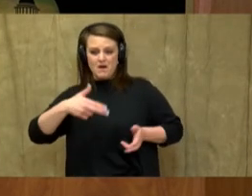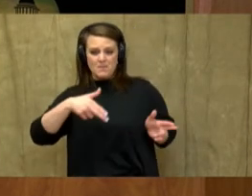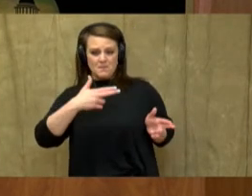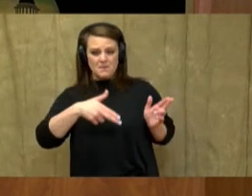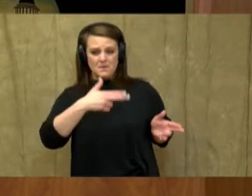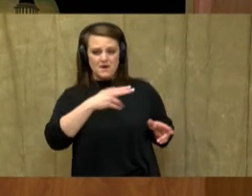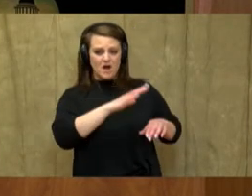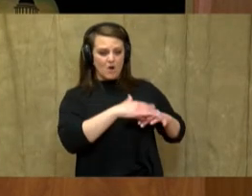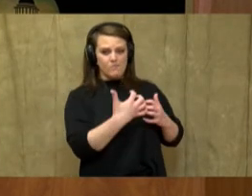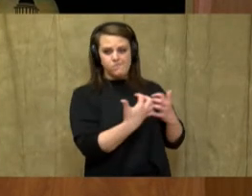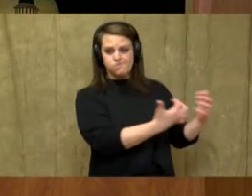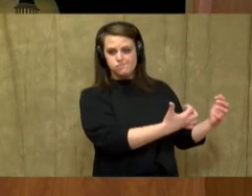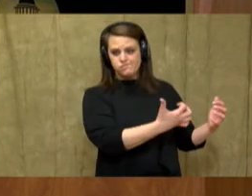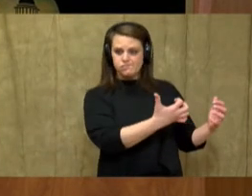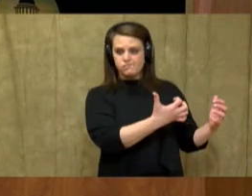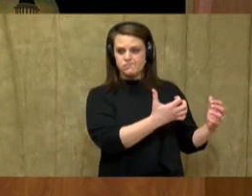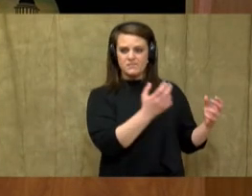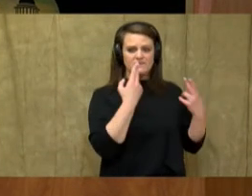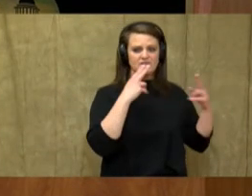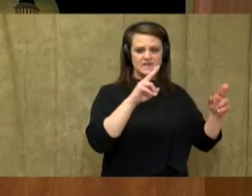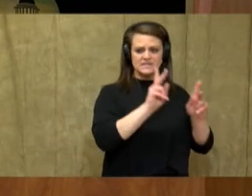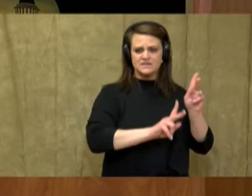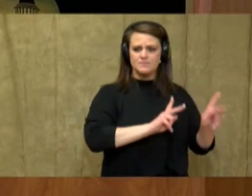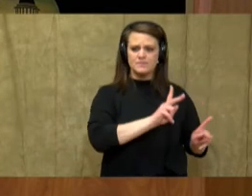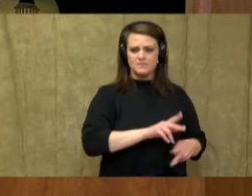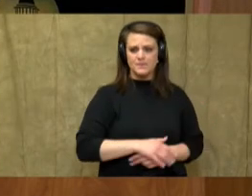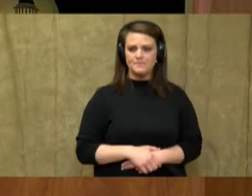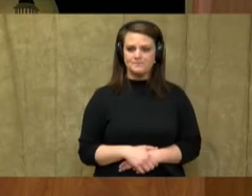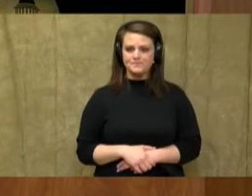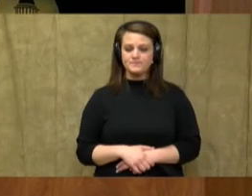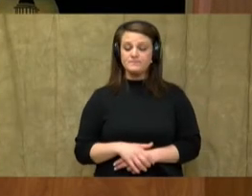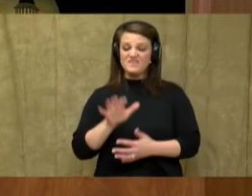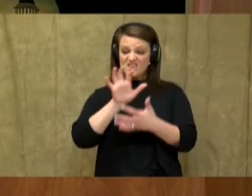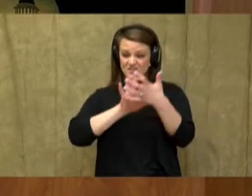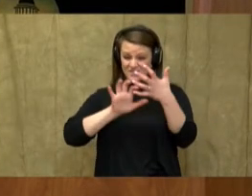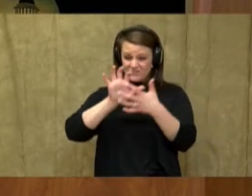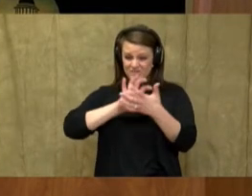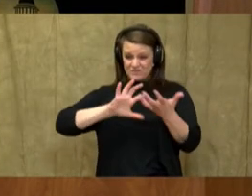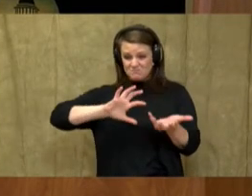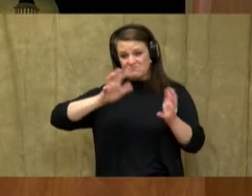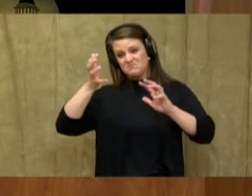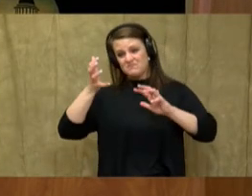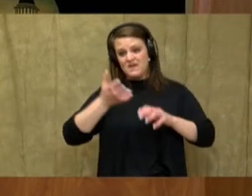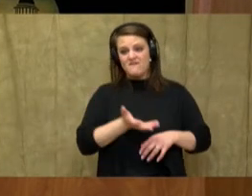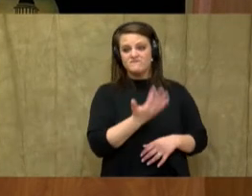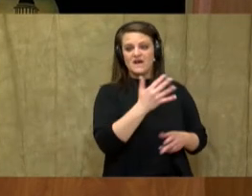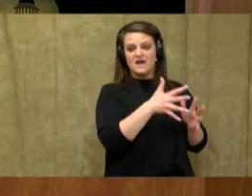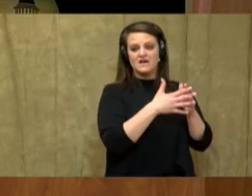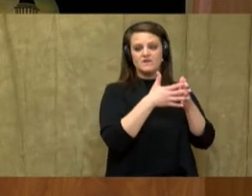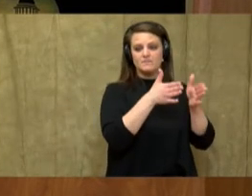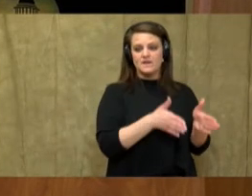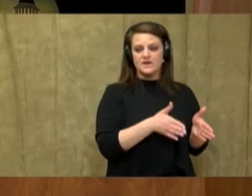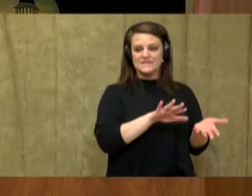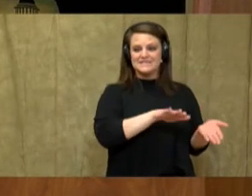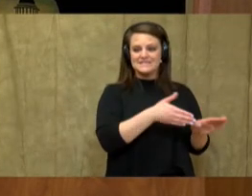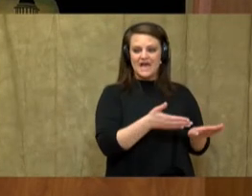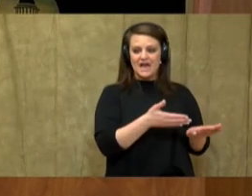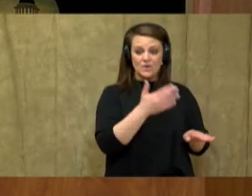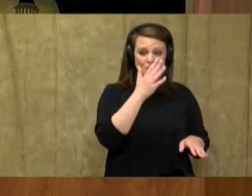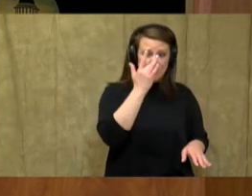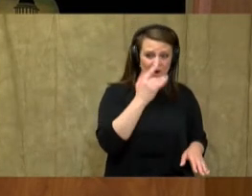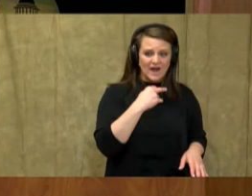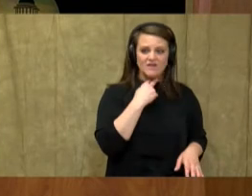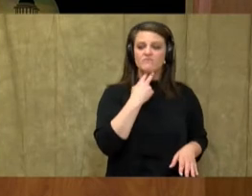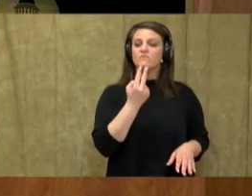on a crowd of innocent American citizens. In the confusion and chaos, 5 Americans died for simply voicing